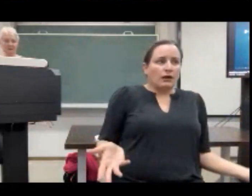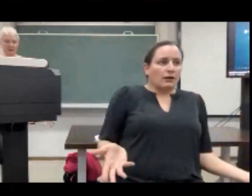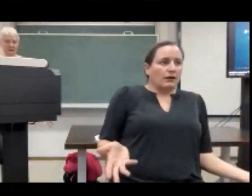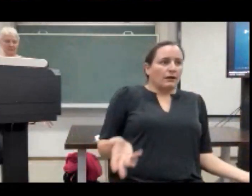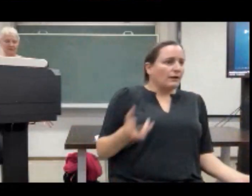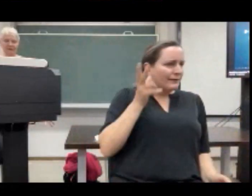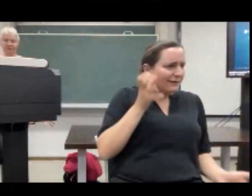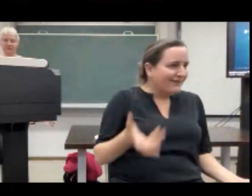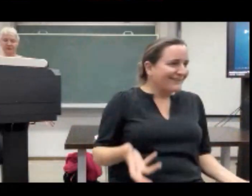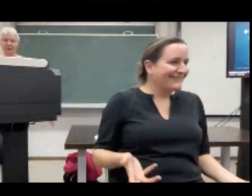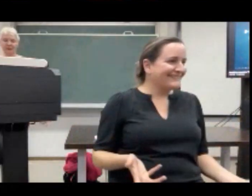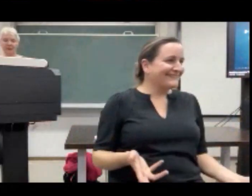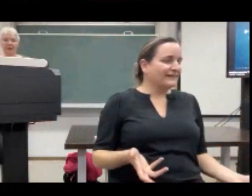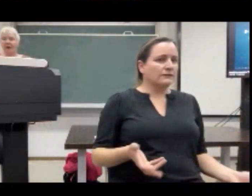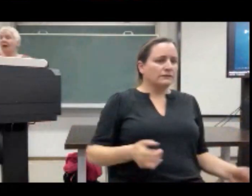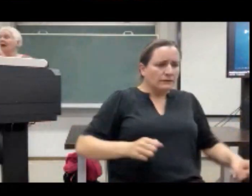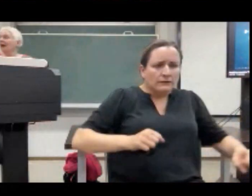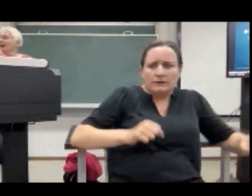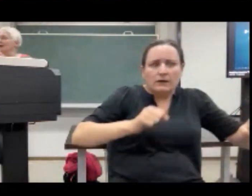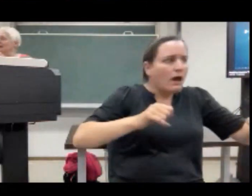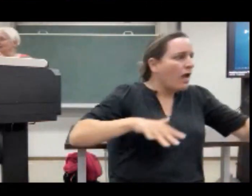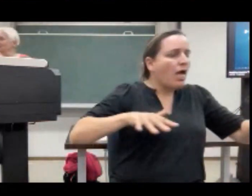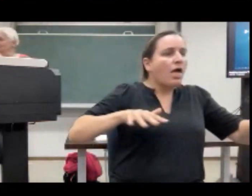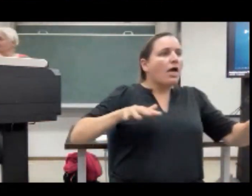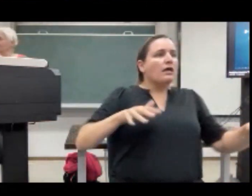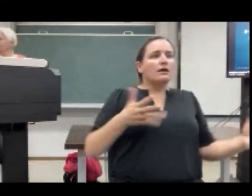understood what is happening.